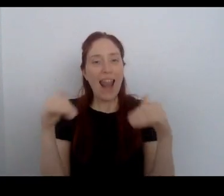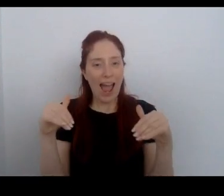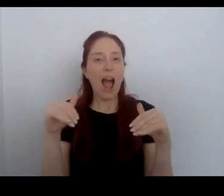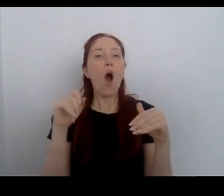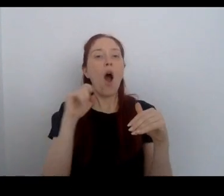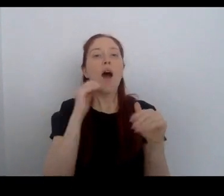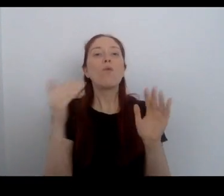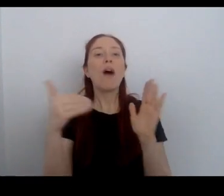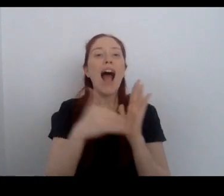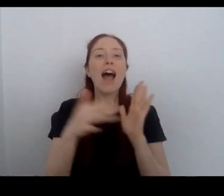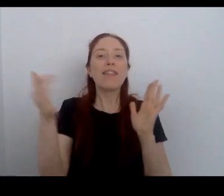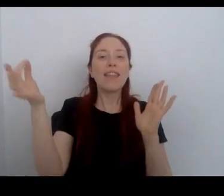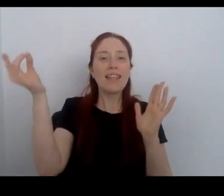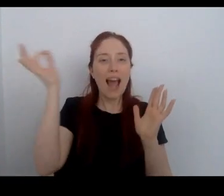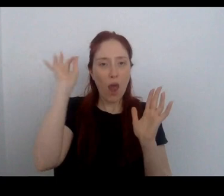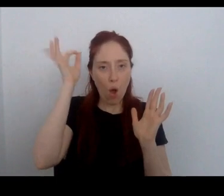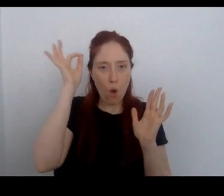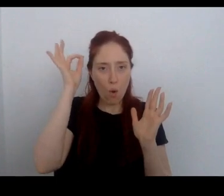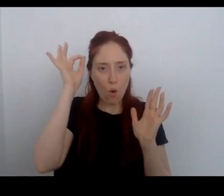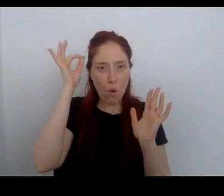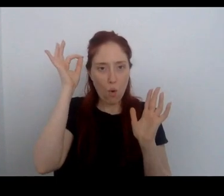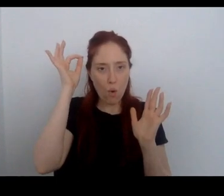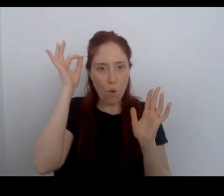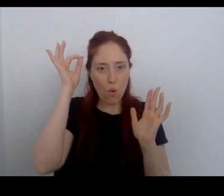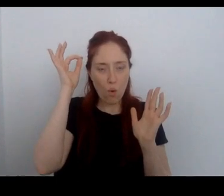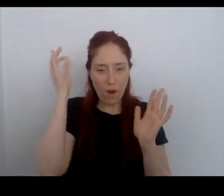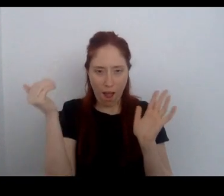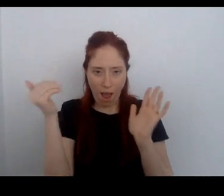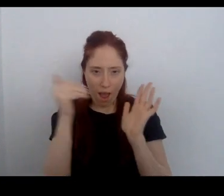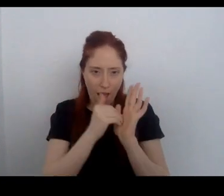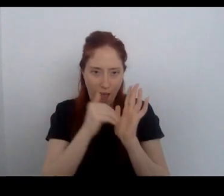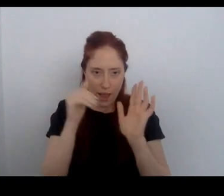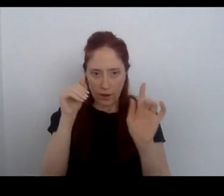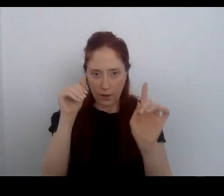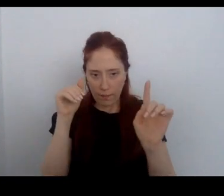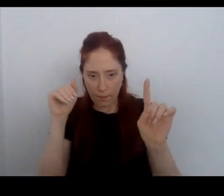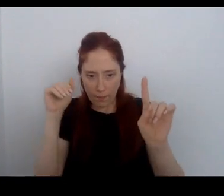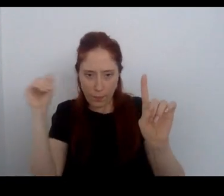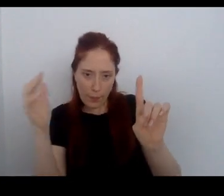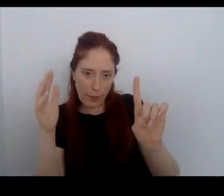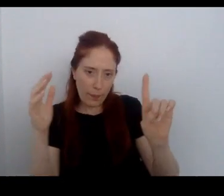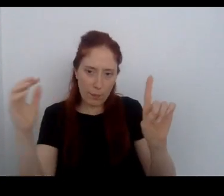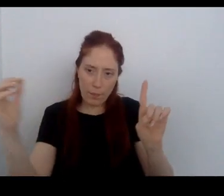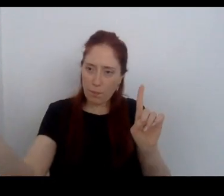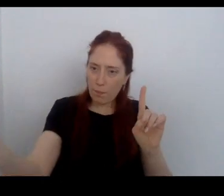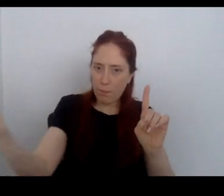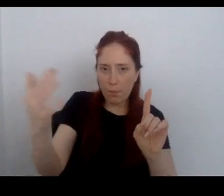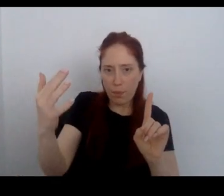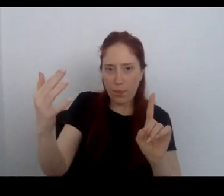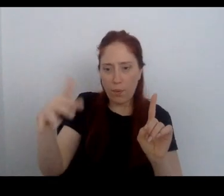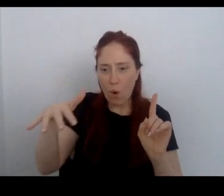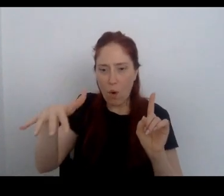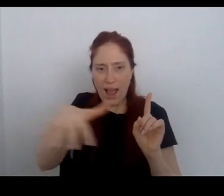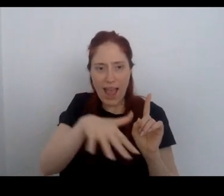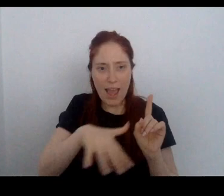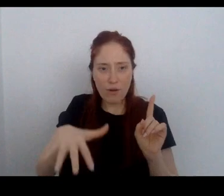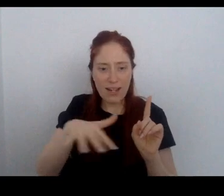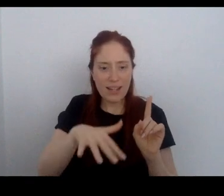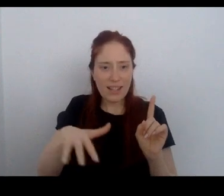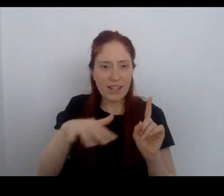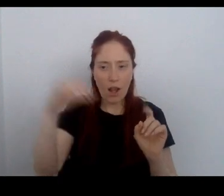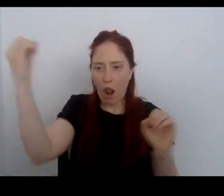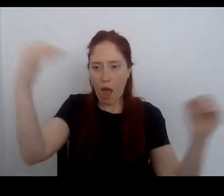know, to highlight particular planes of the chair or areas of the fabric where the light is